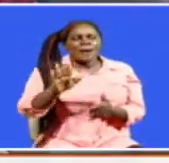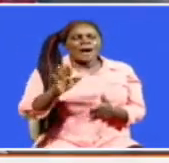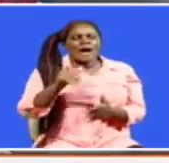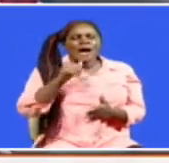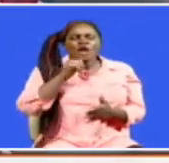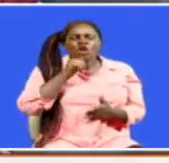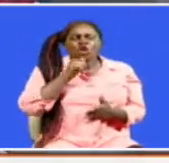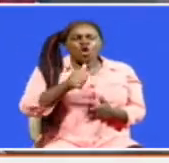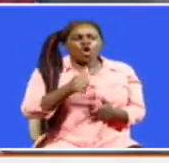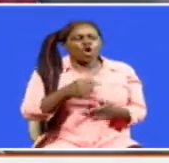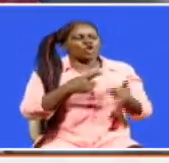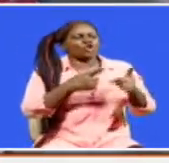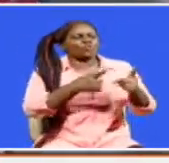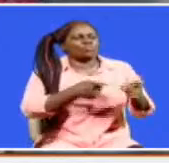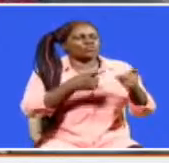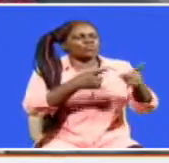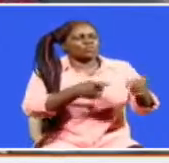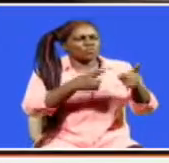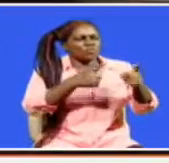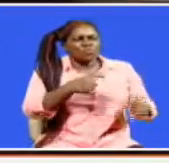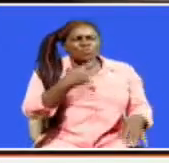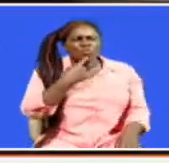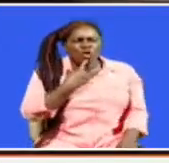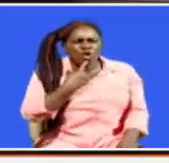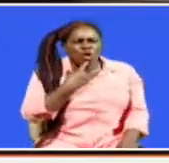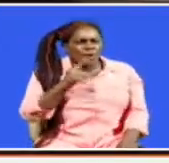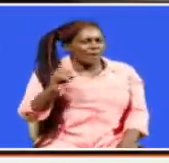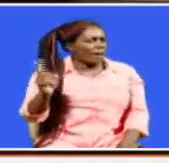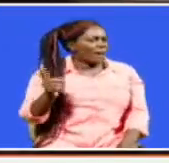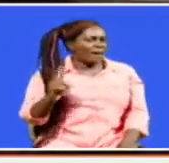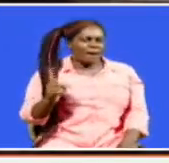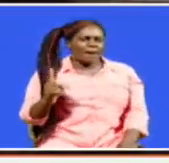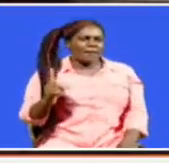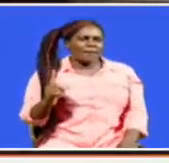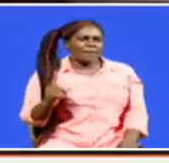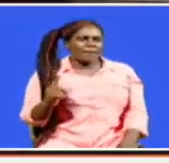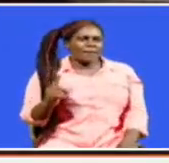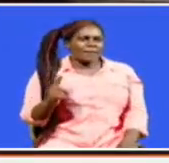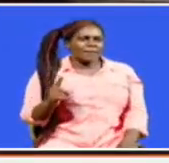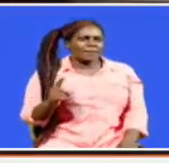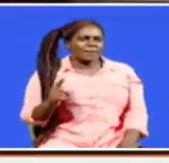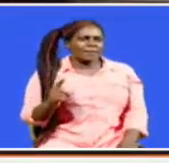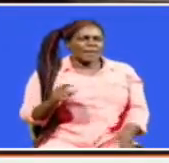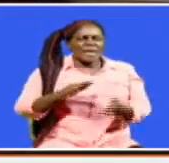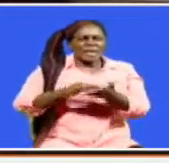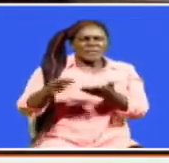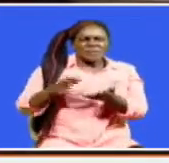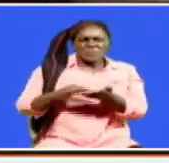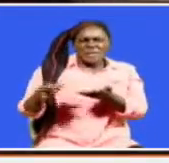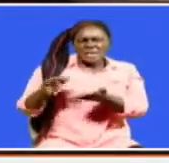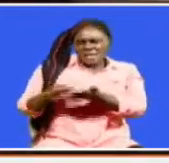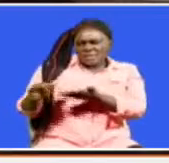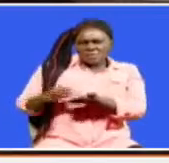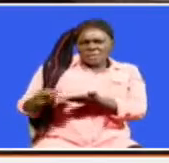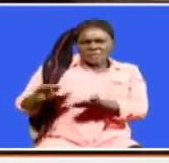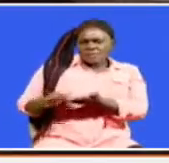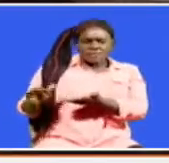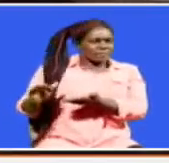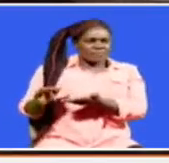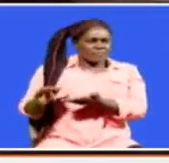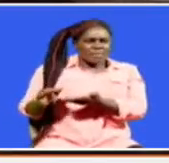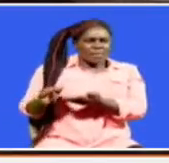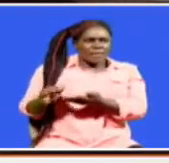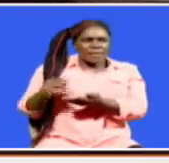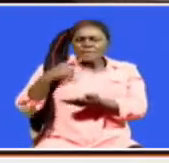not go on a journey of making excuses and blames every day,